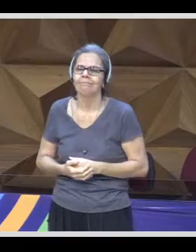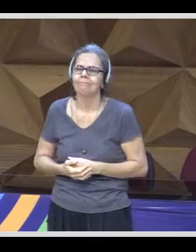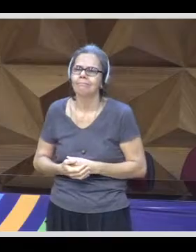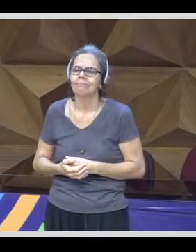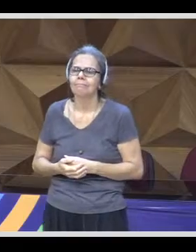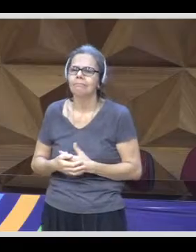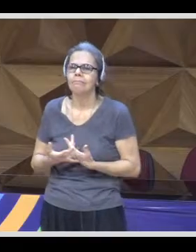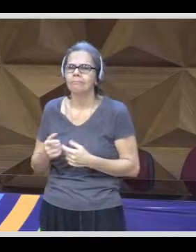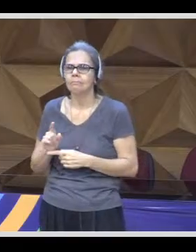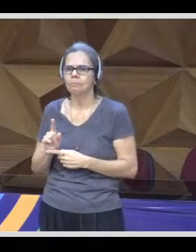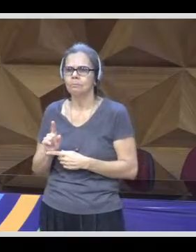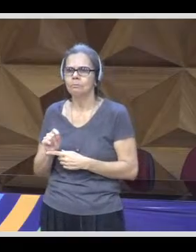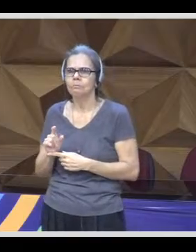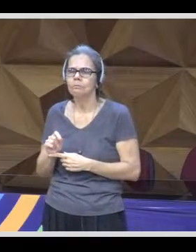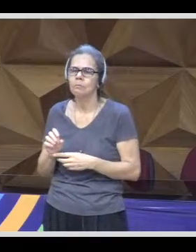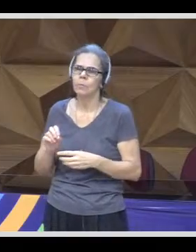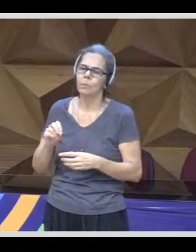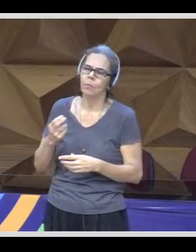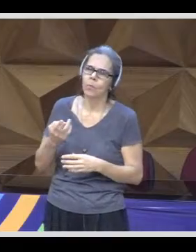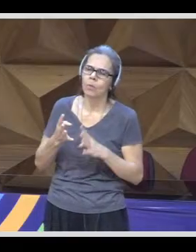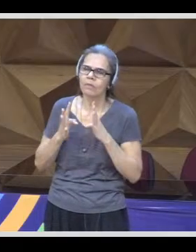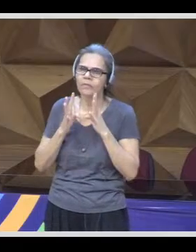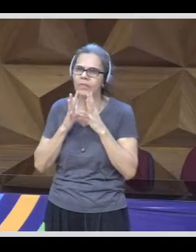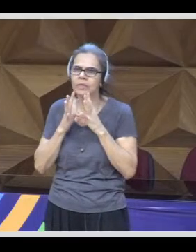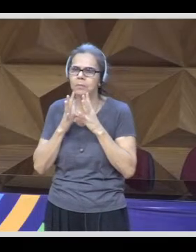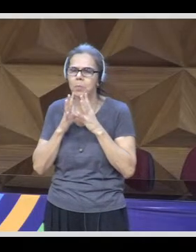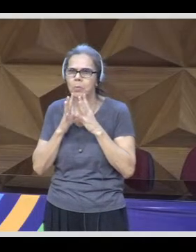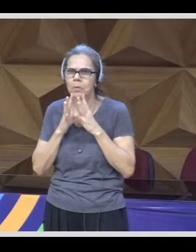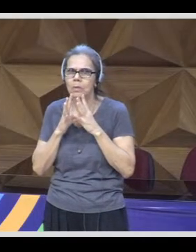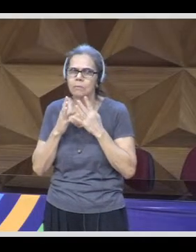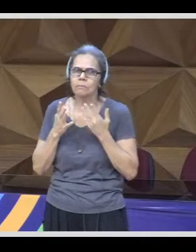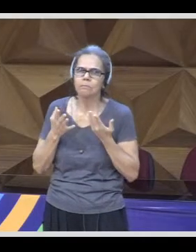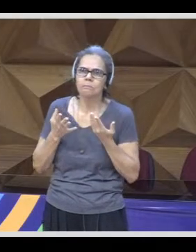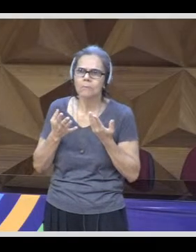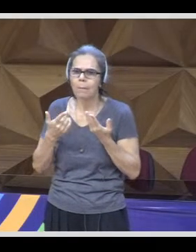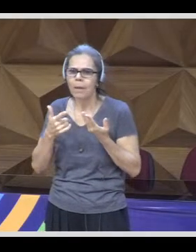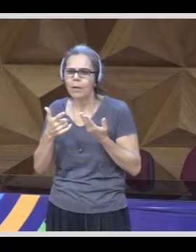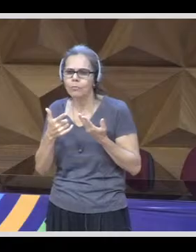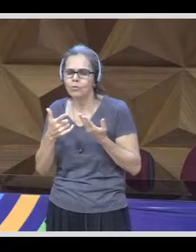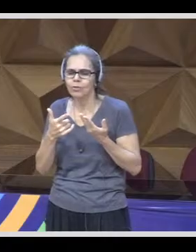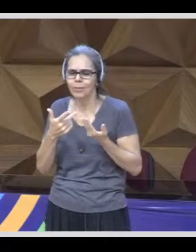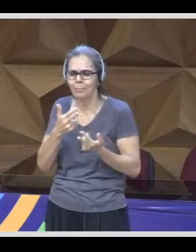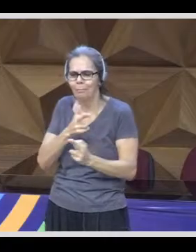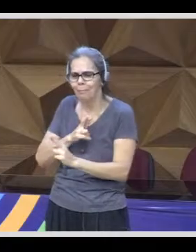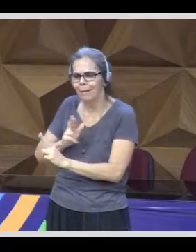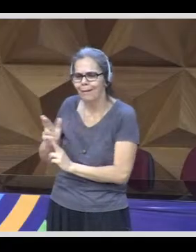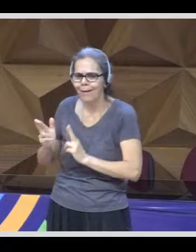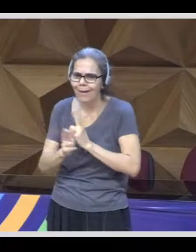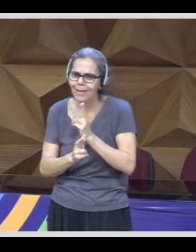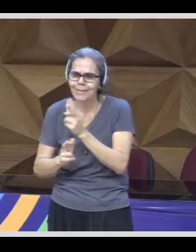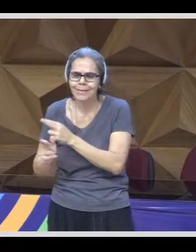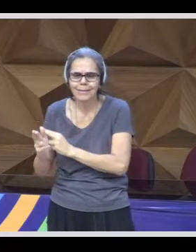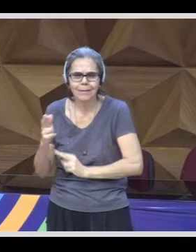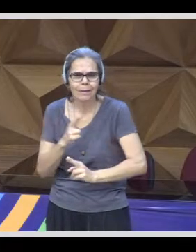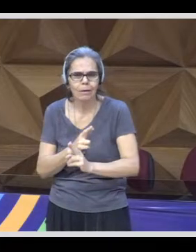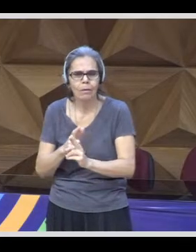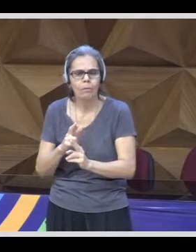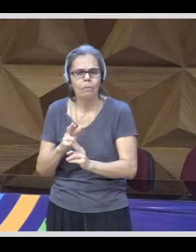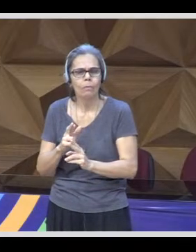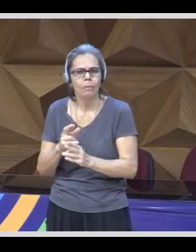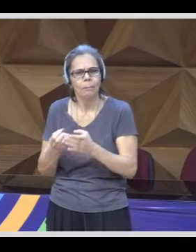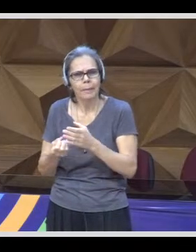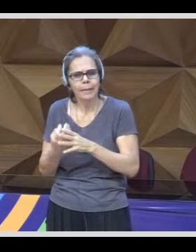There is a group and a bunch of people talking. There's no link to build a network. So we had to try to infer an implicit network.